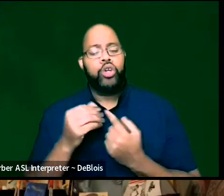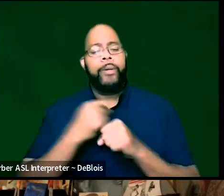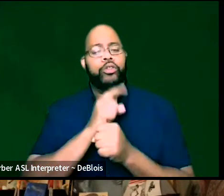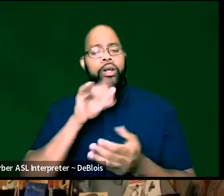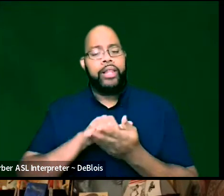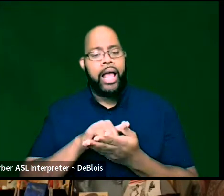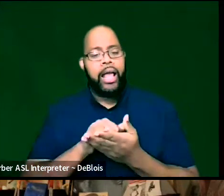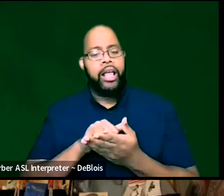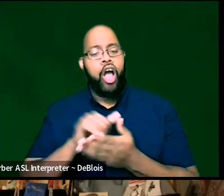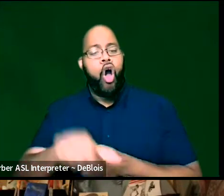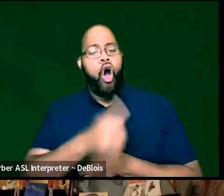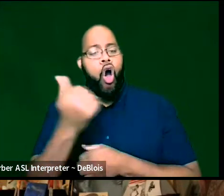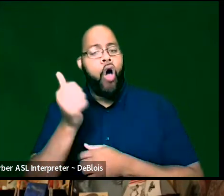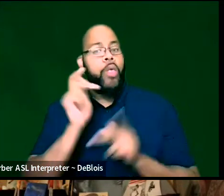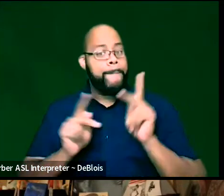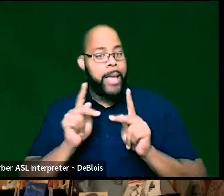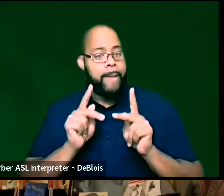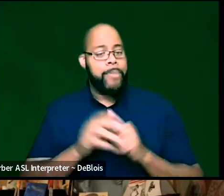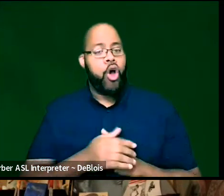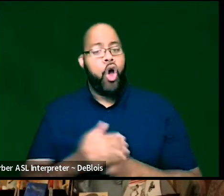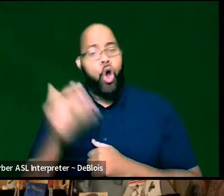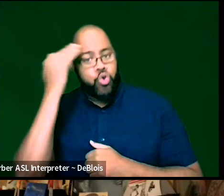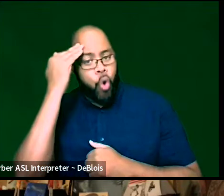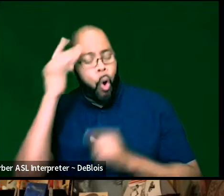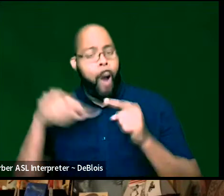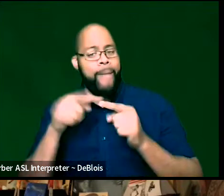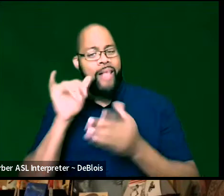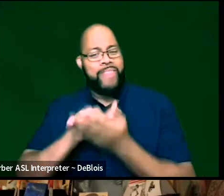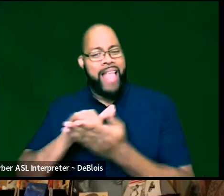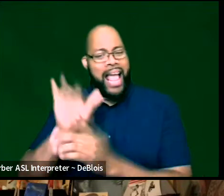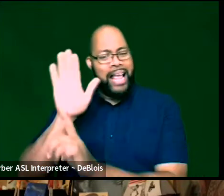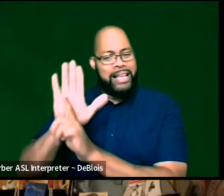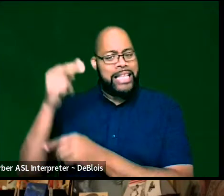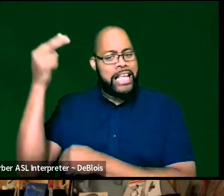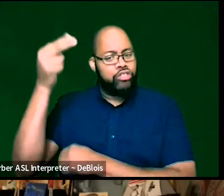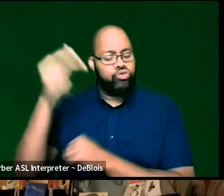sure that other peoples know about that history.